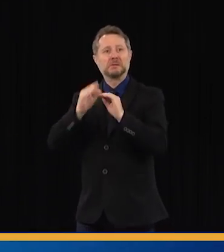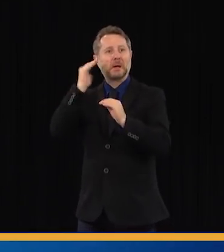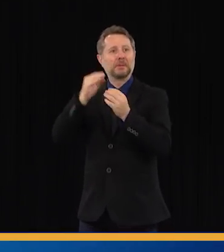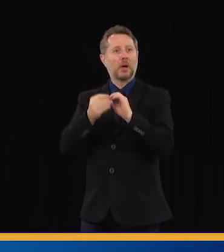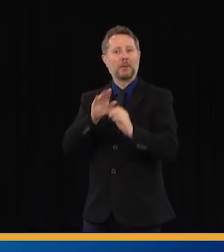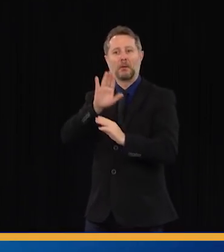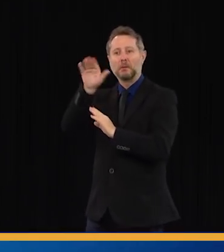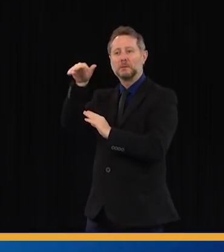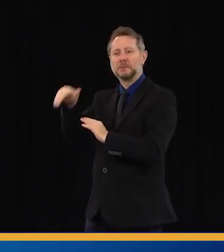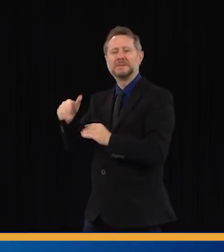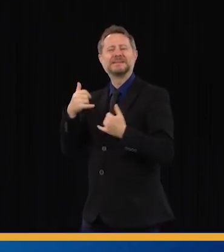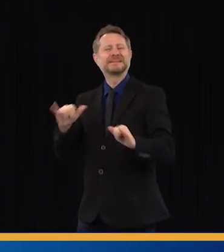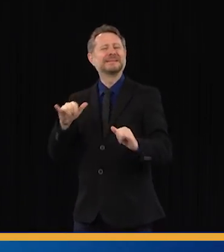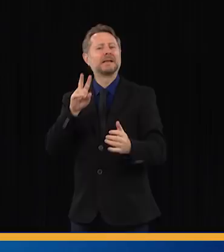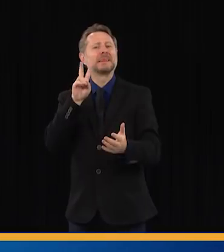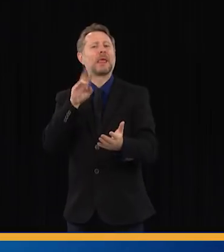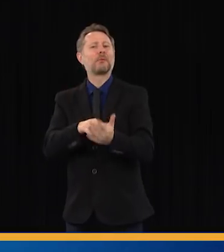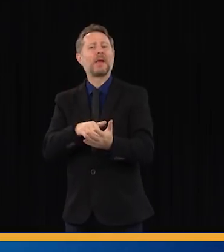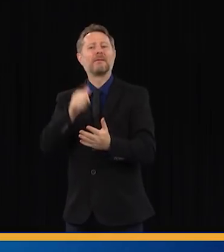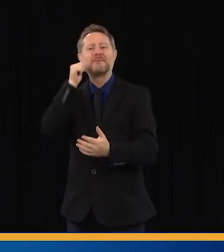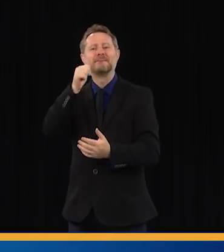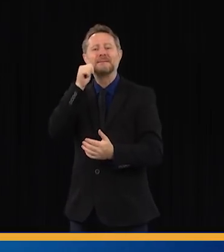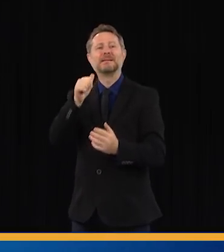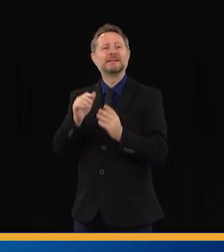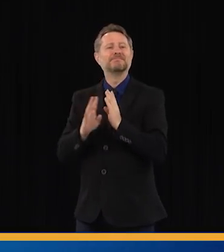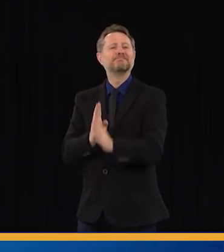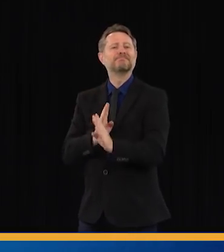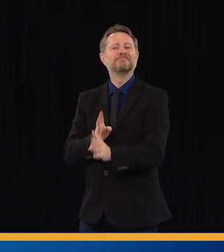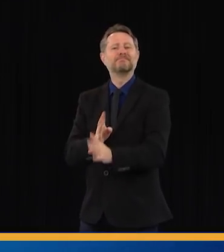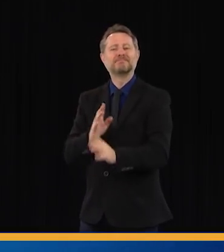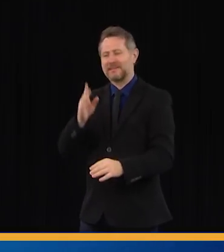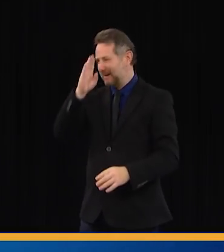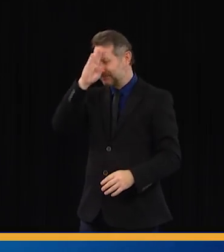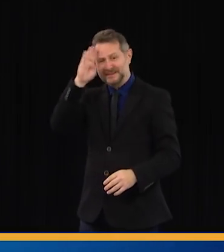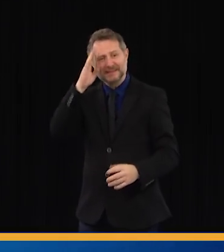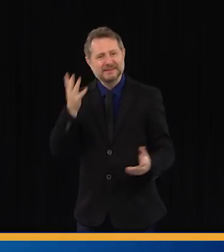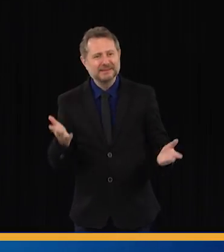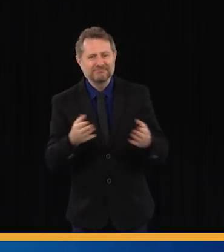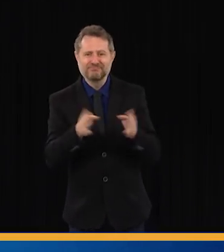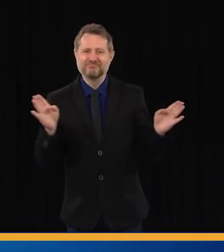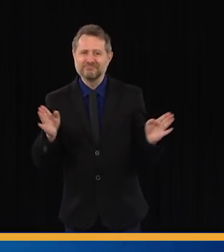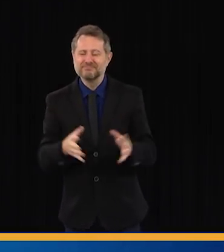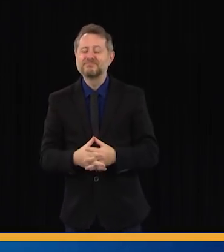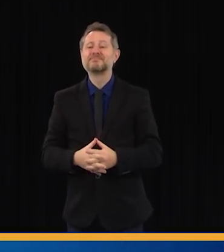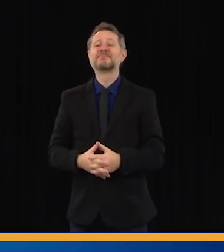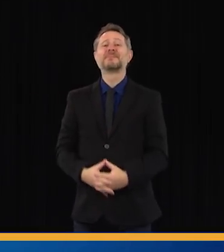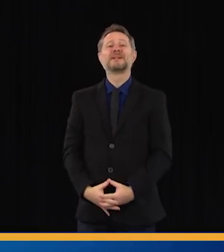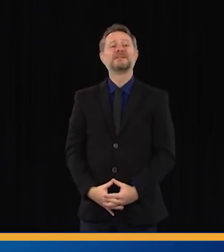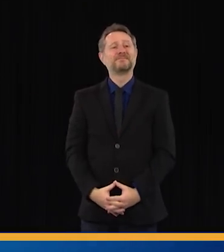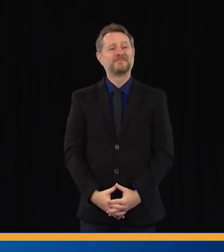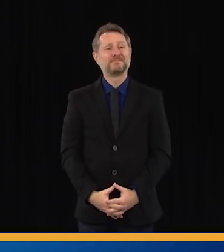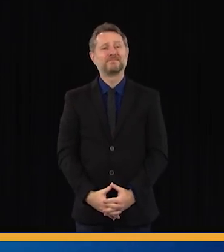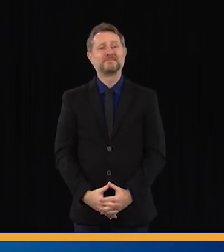people per day who are coming into the hospital system.